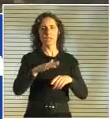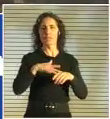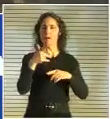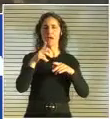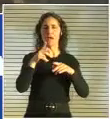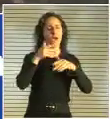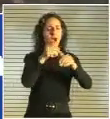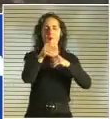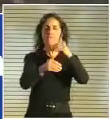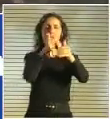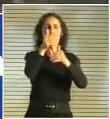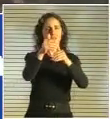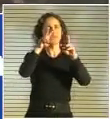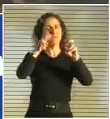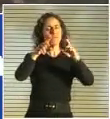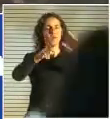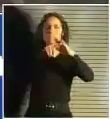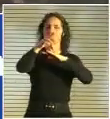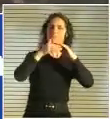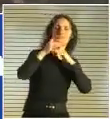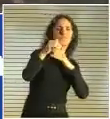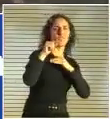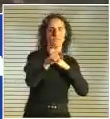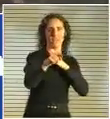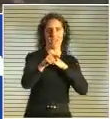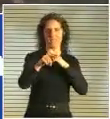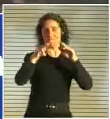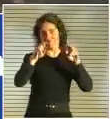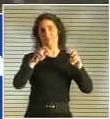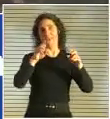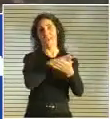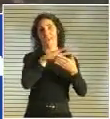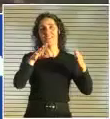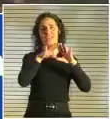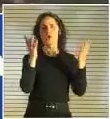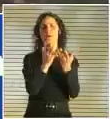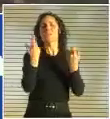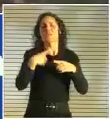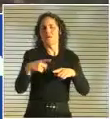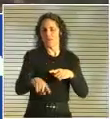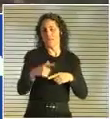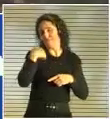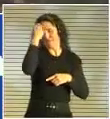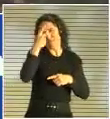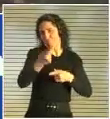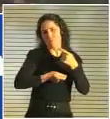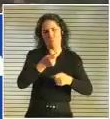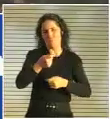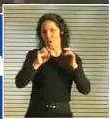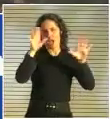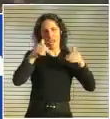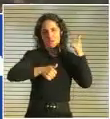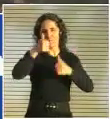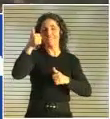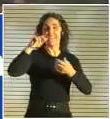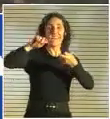agenda. And why is this? I think it's increasingly clear that, for example, climate change impact is